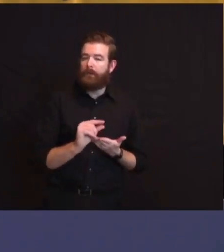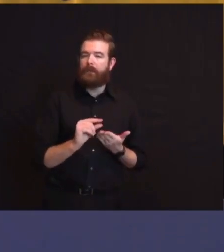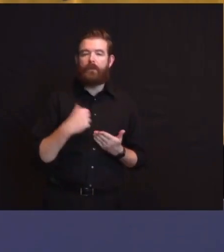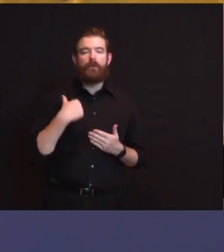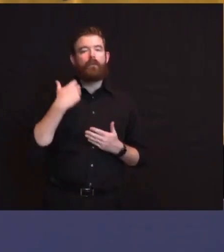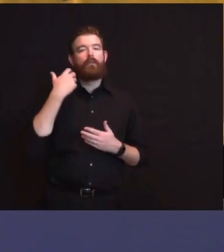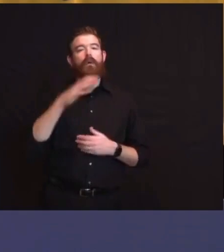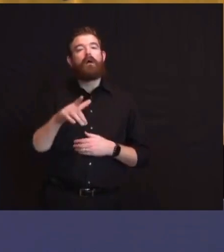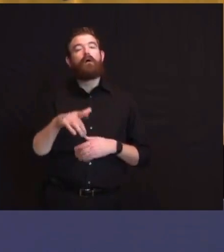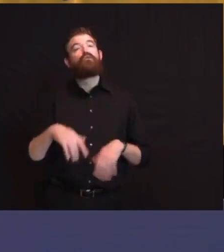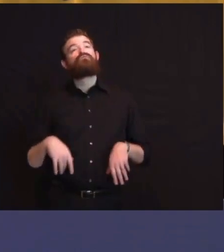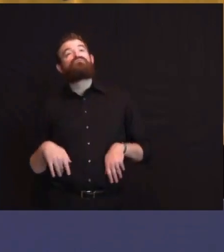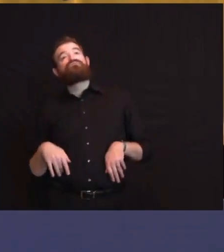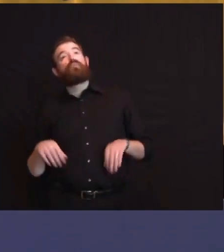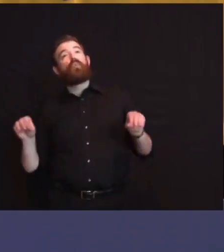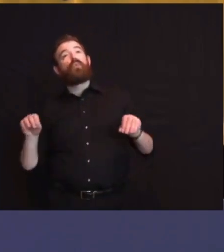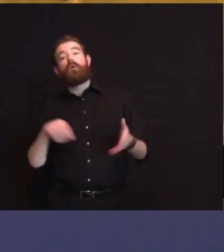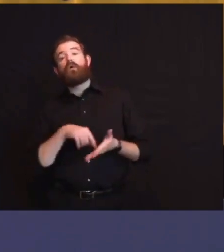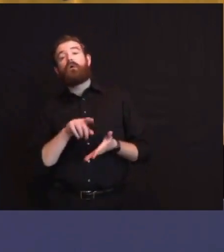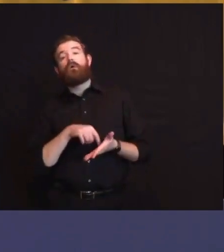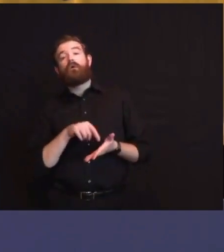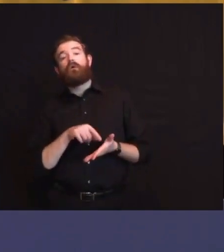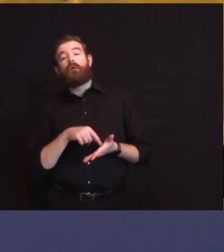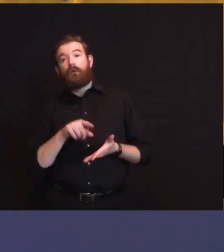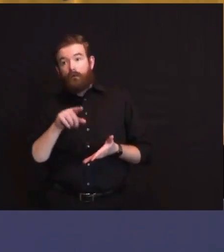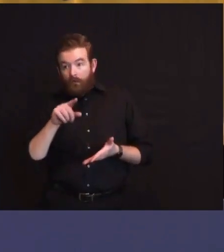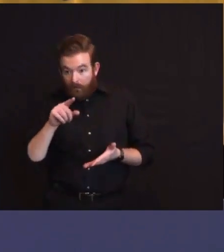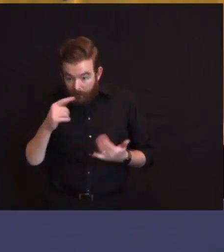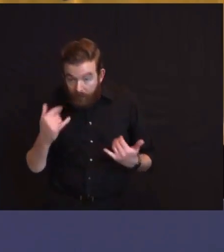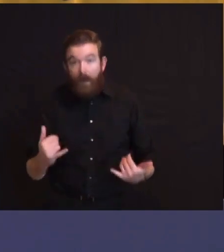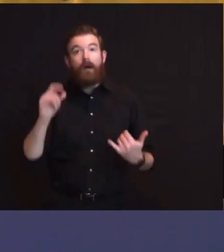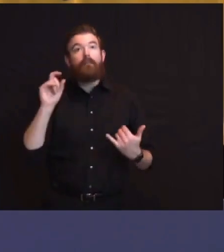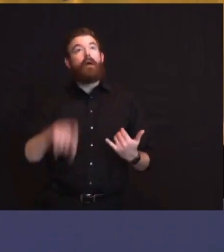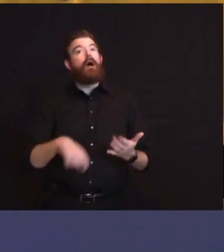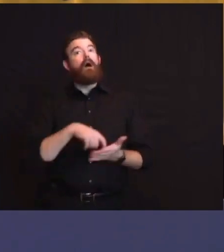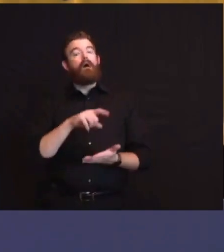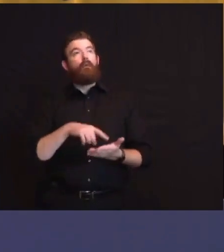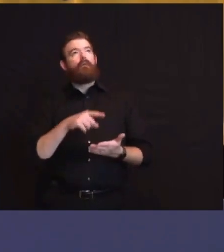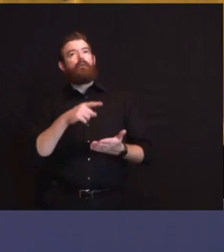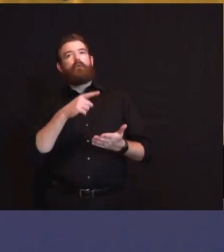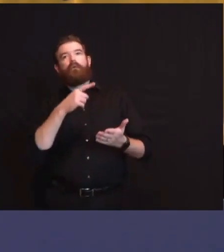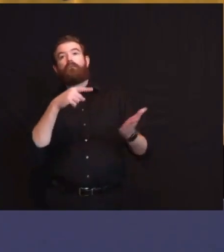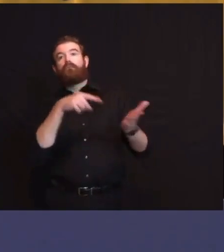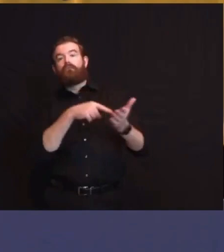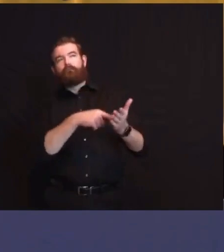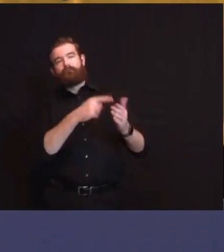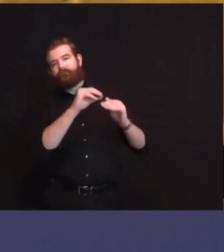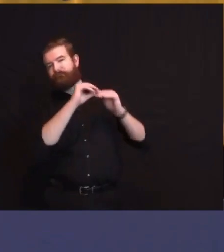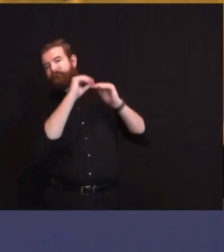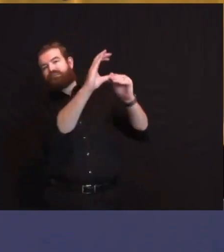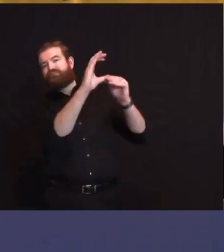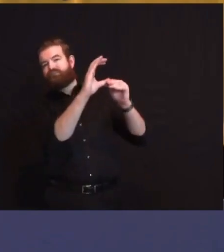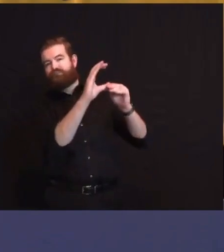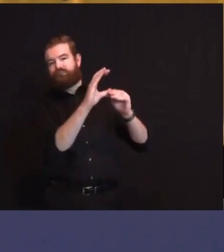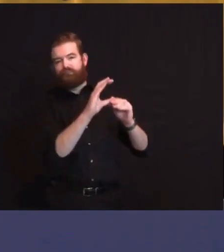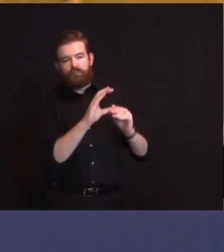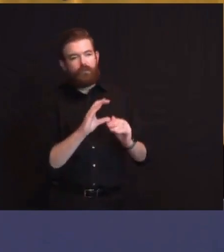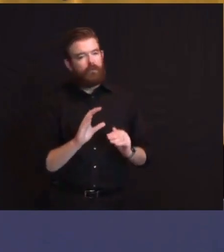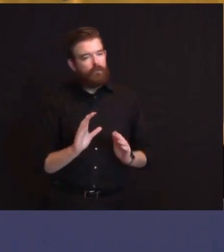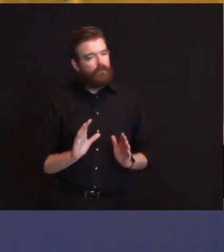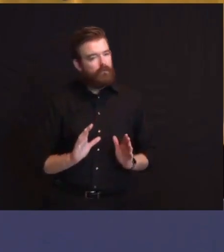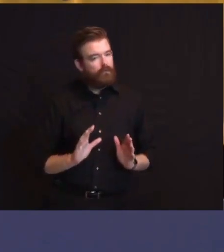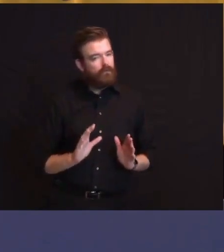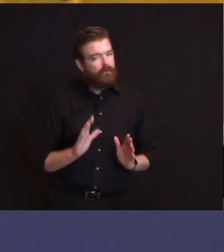at some point down the road. As you rightfully point out, this is not going to go on forever, so anticipate that. Again, Joe, thanks for your